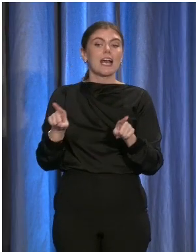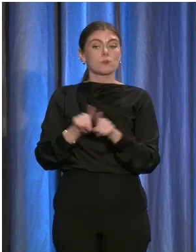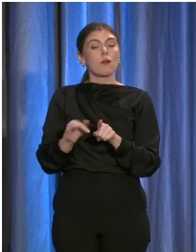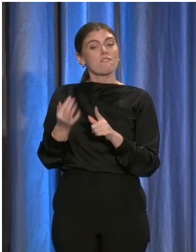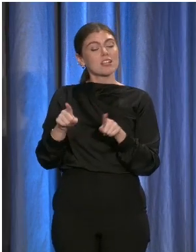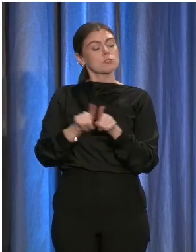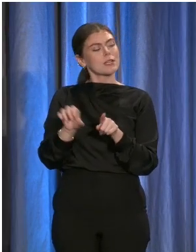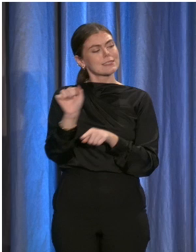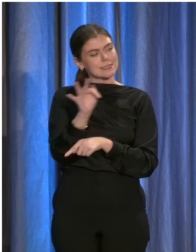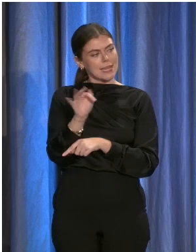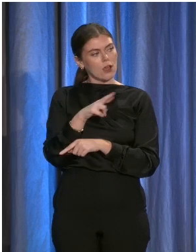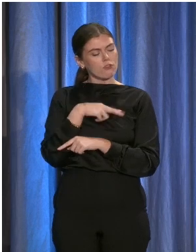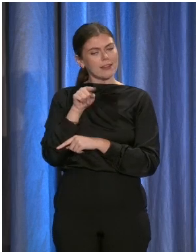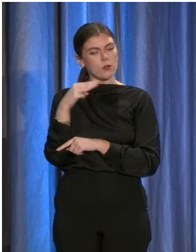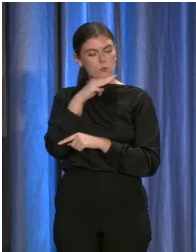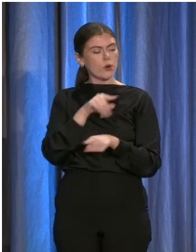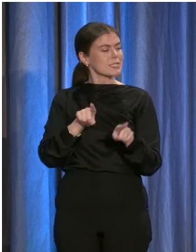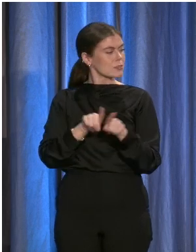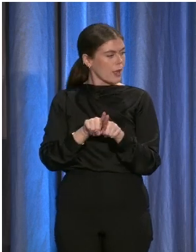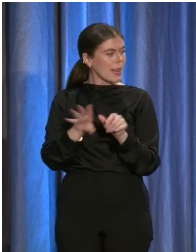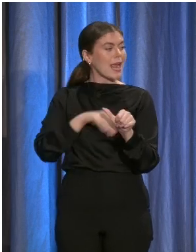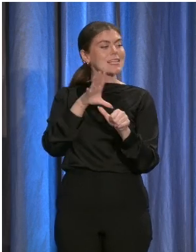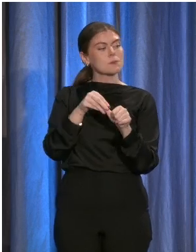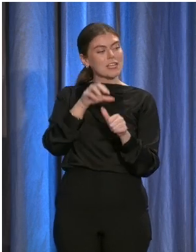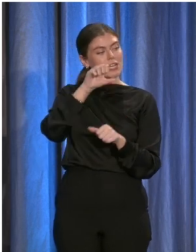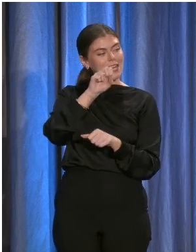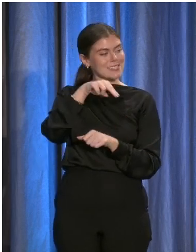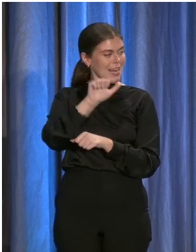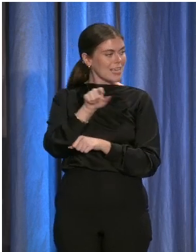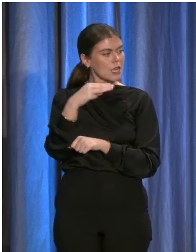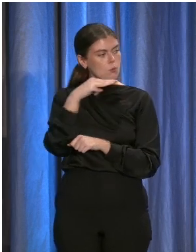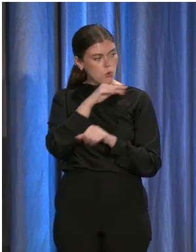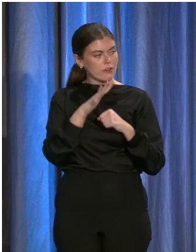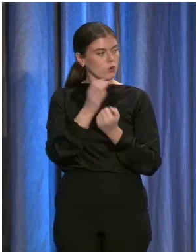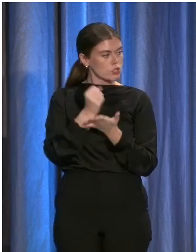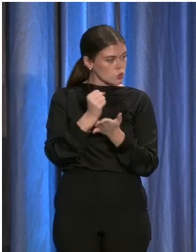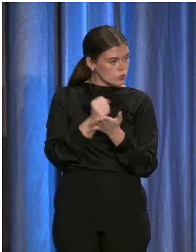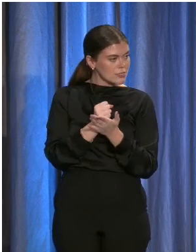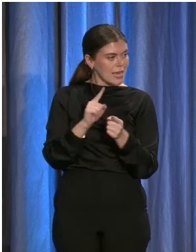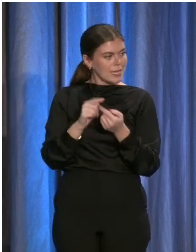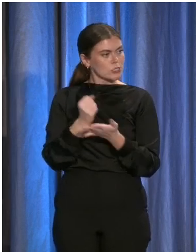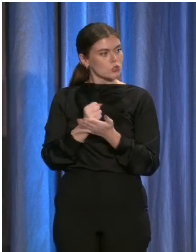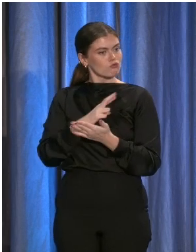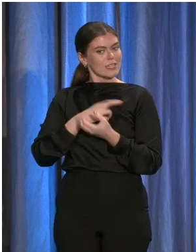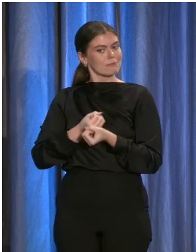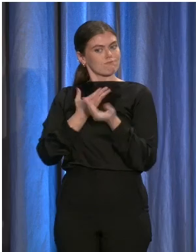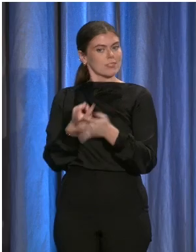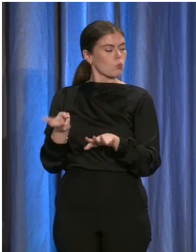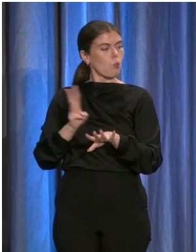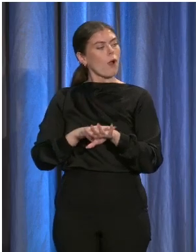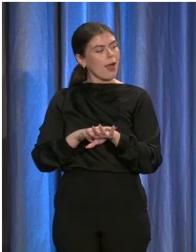staff were really, really important, particularly SNEs, and children articulated this really, really